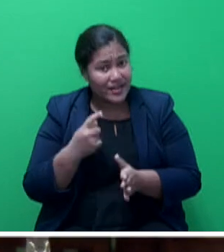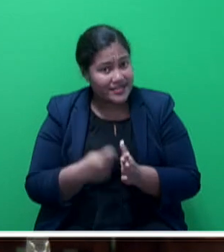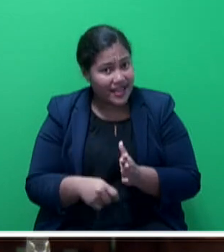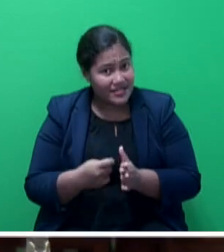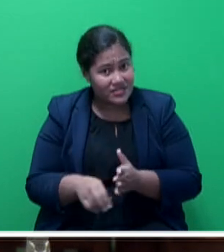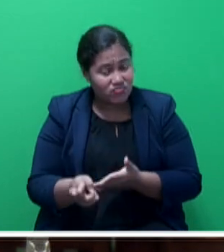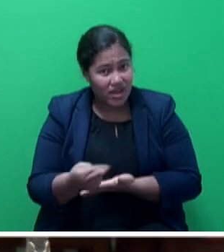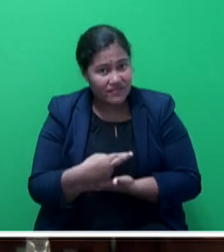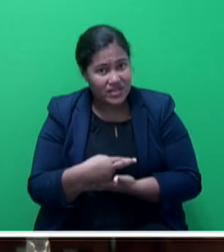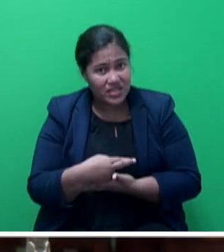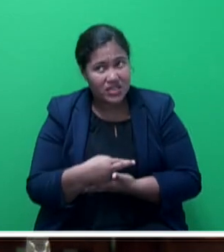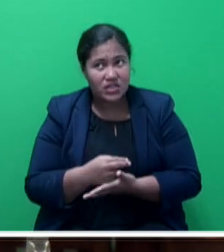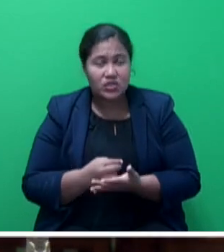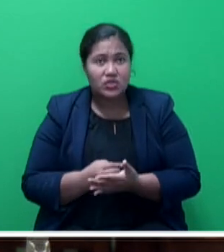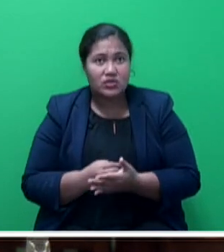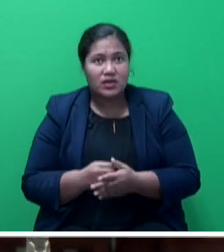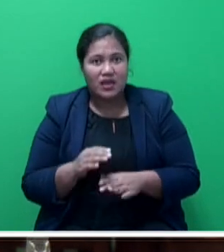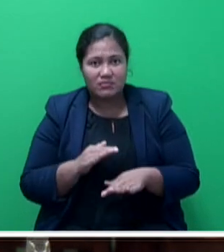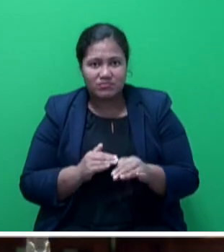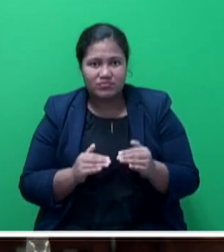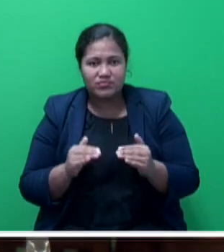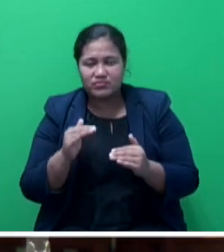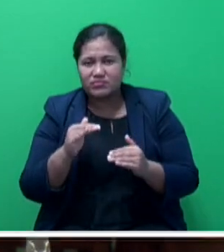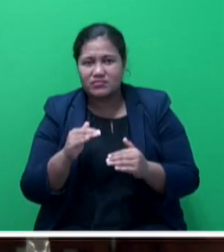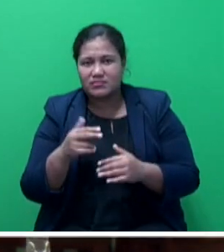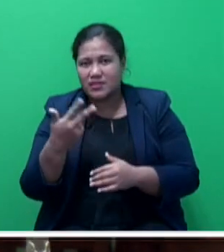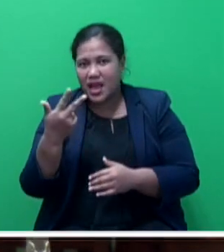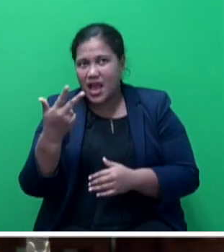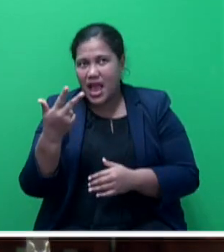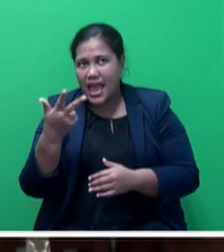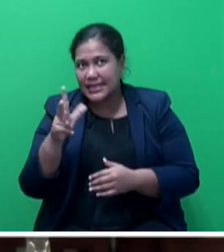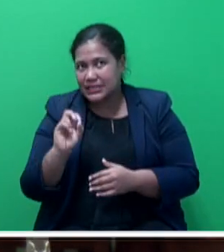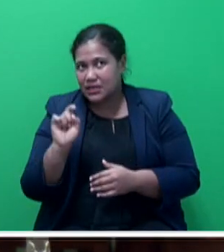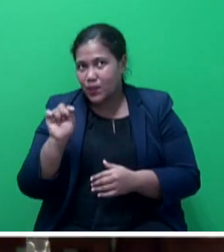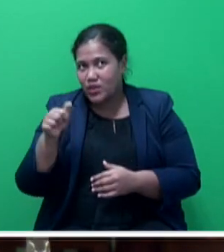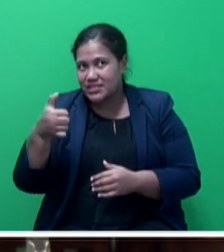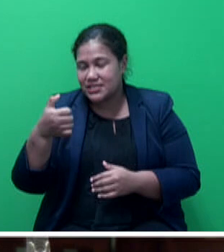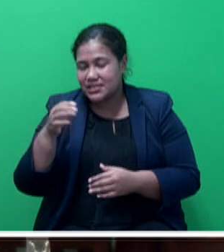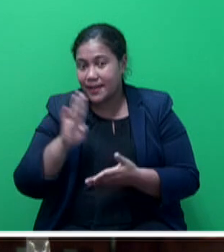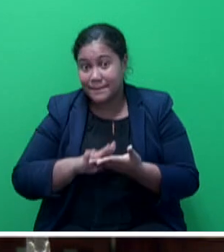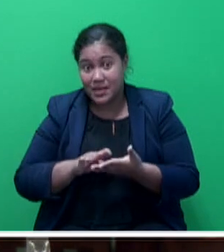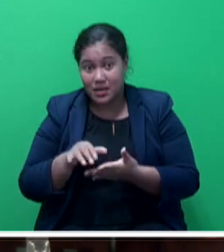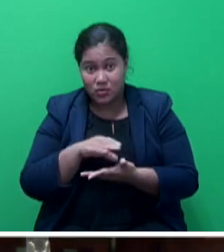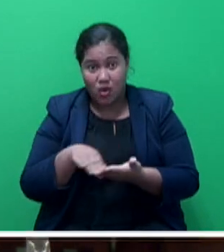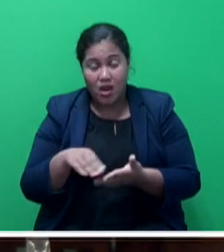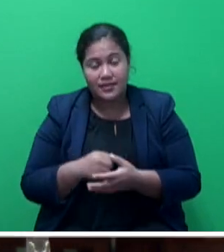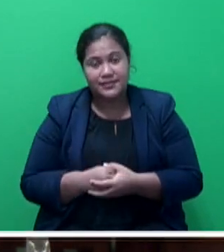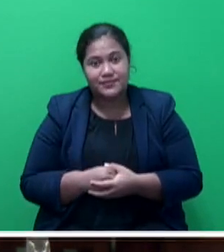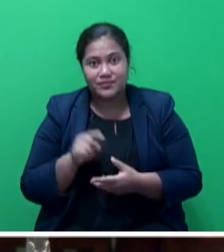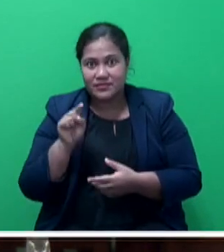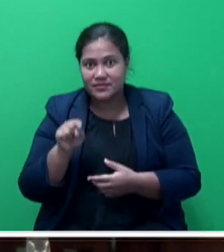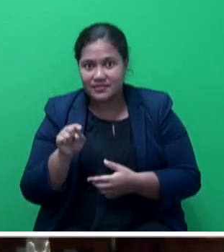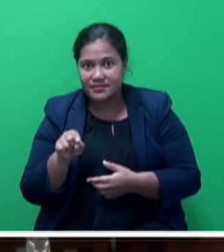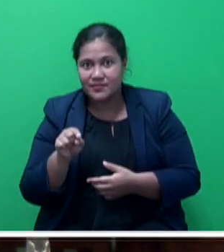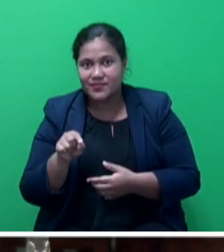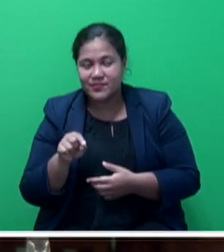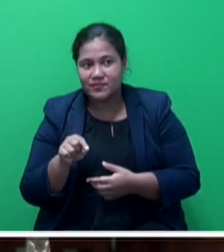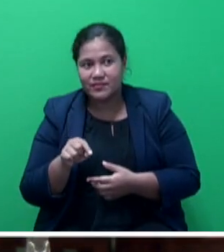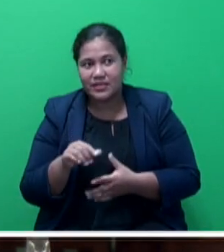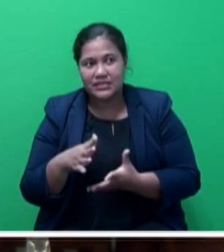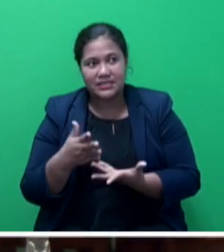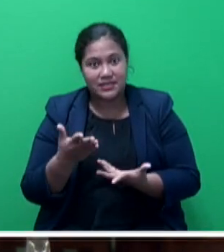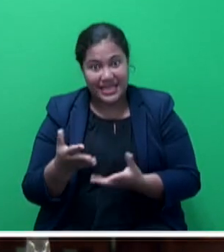exceeded estimated collections by $80.6 million. These, of course, Mr. Speaker, sir, have come by way